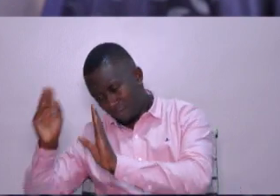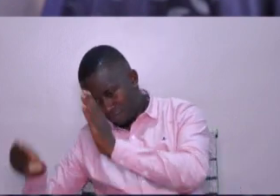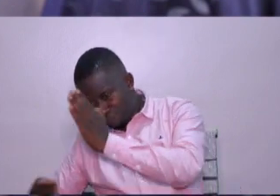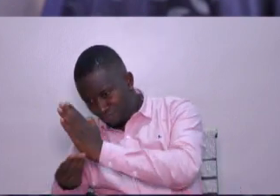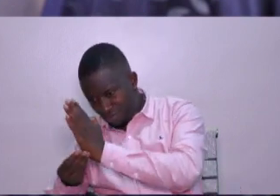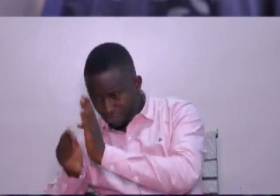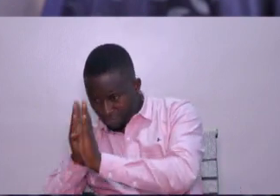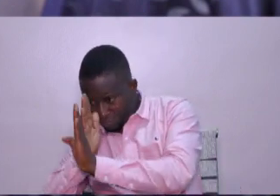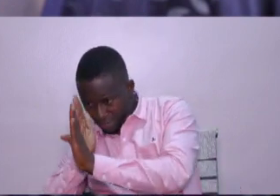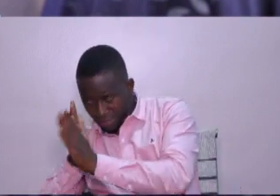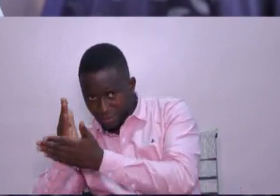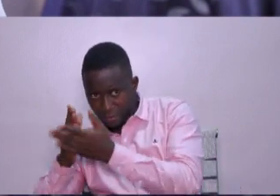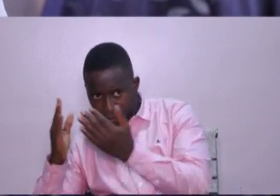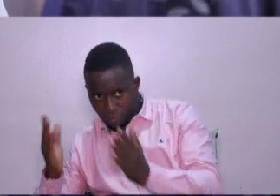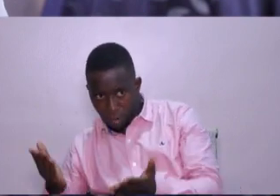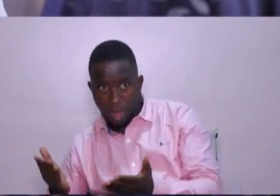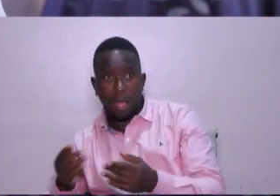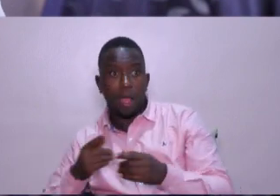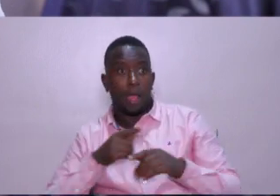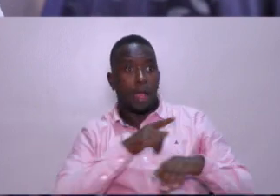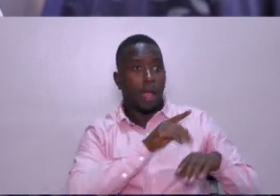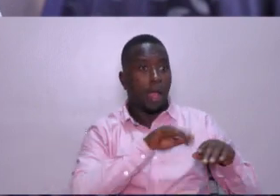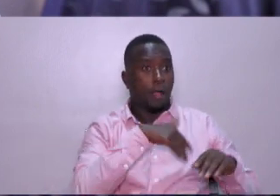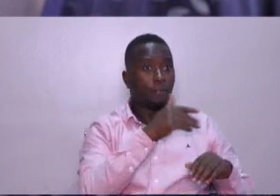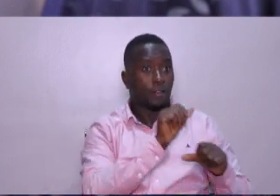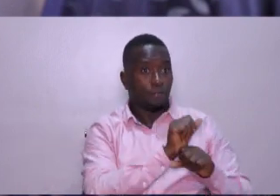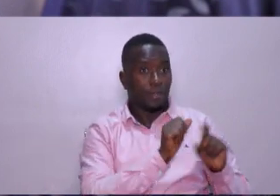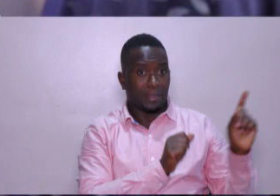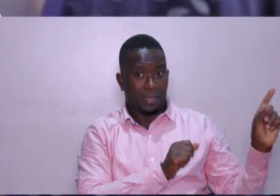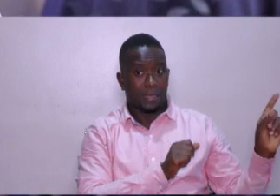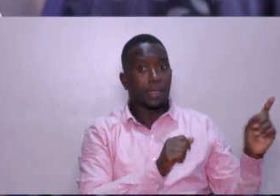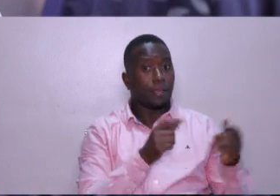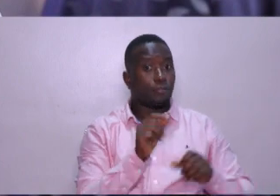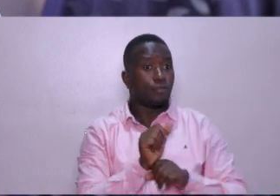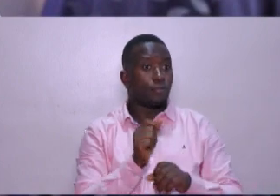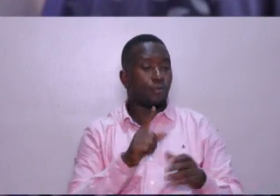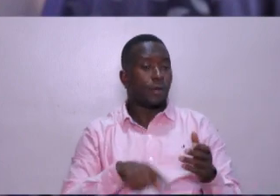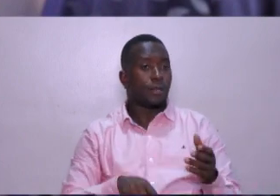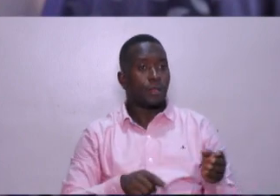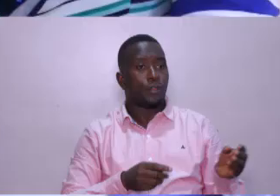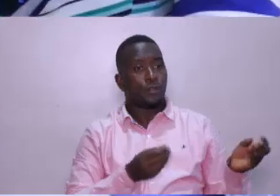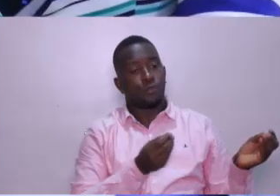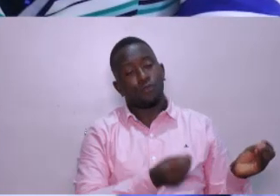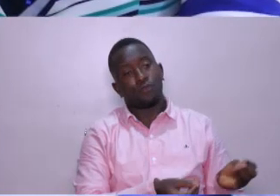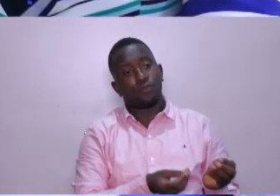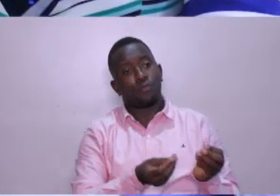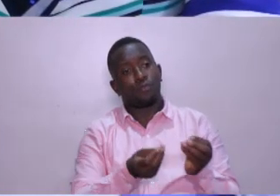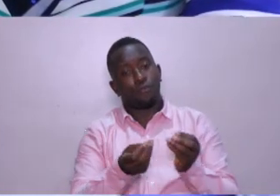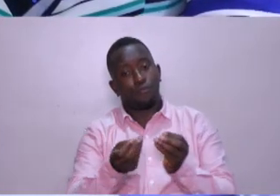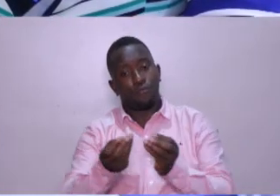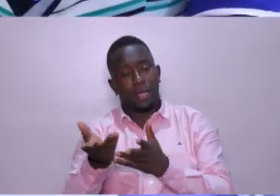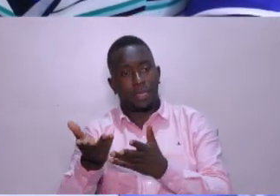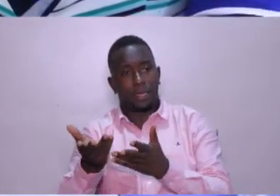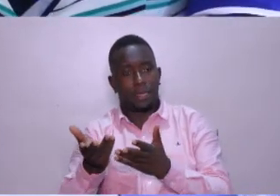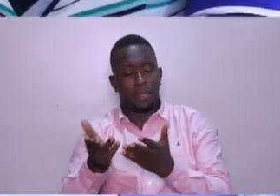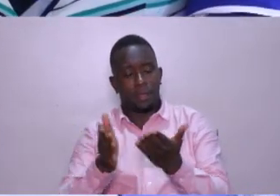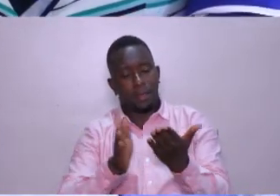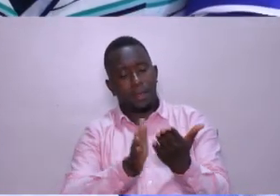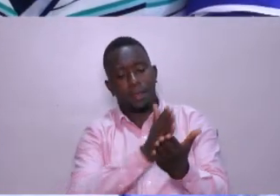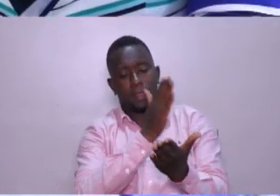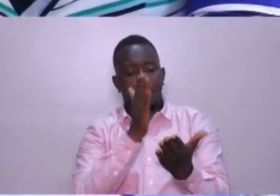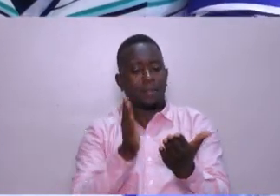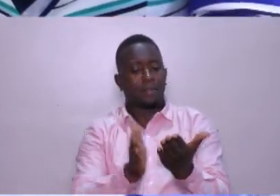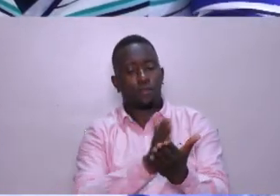then what you do after you've done that, you provide the notes